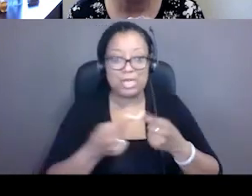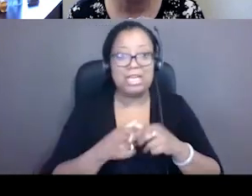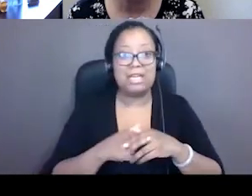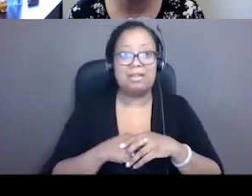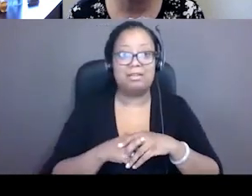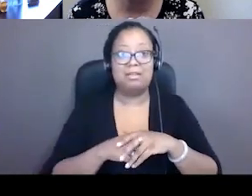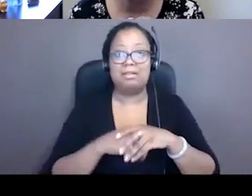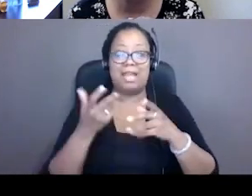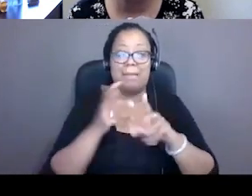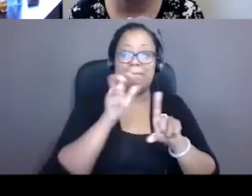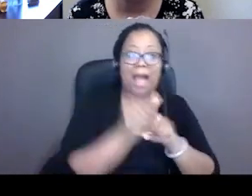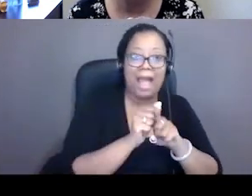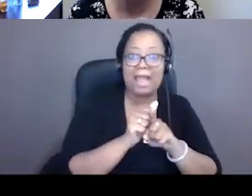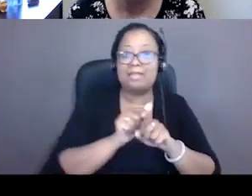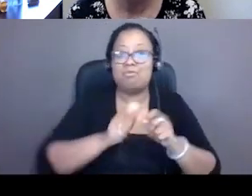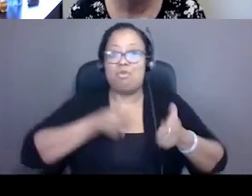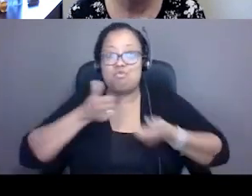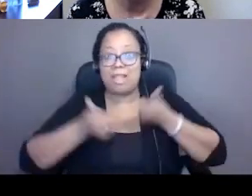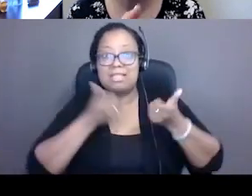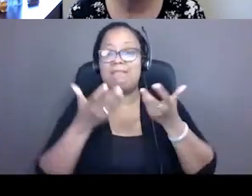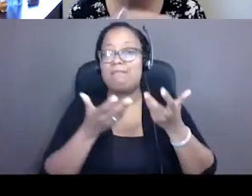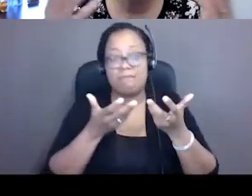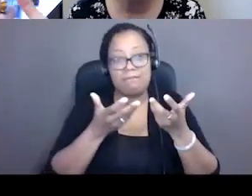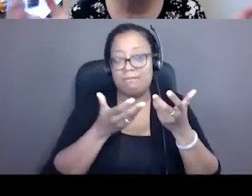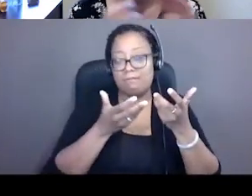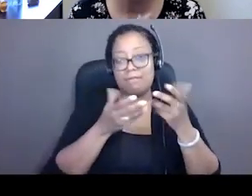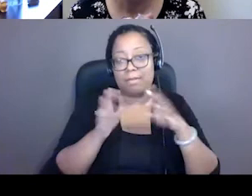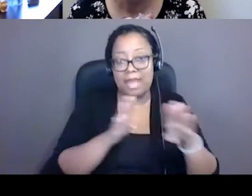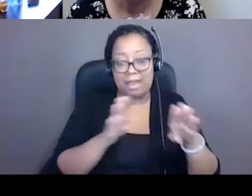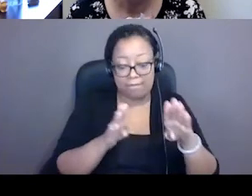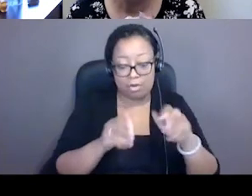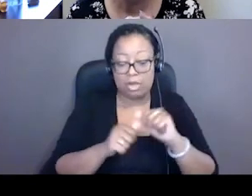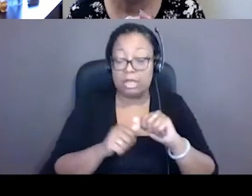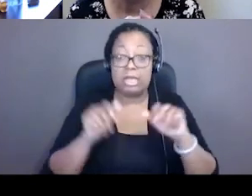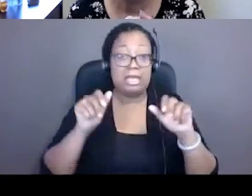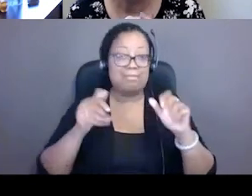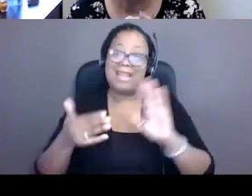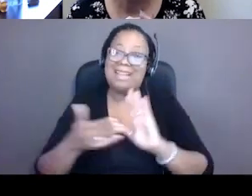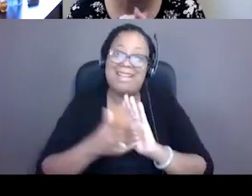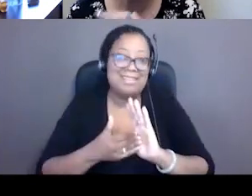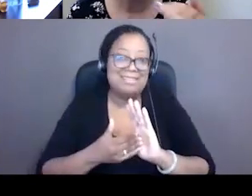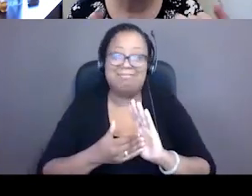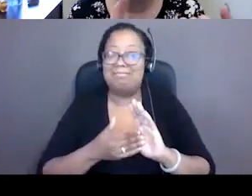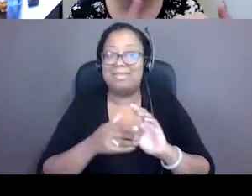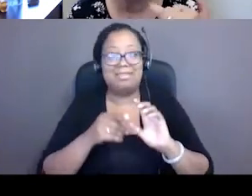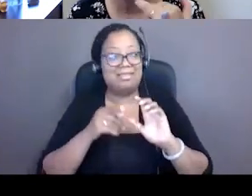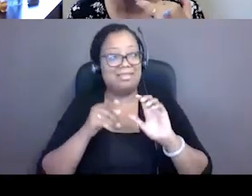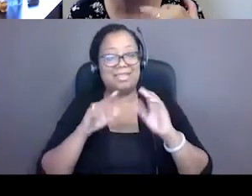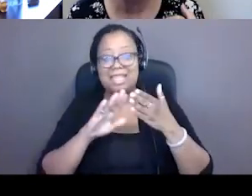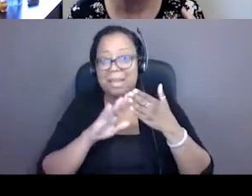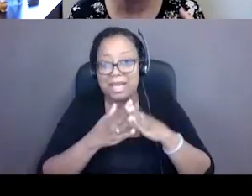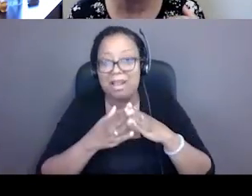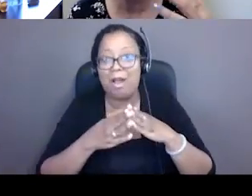to a bite or some kind of aggressive behavior. It could be, again, just they're nervous. They've